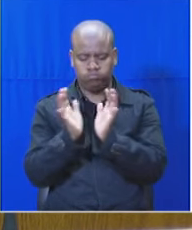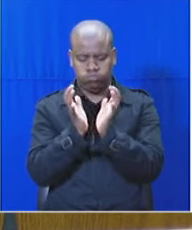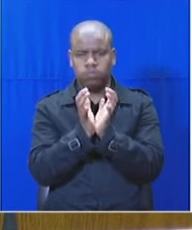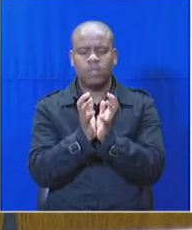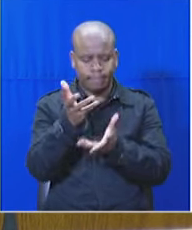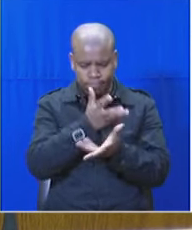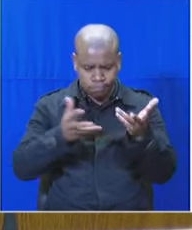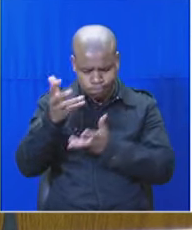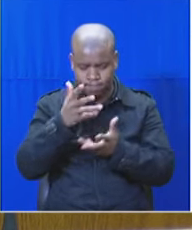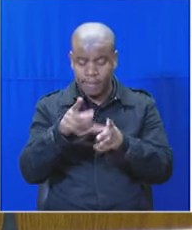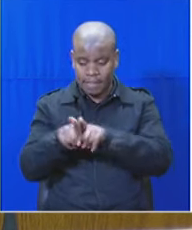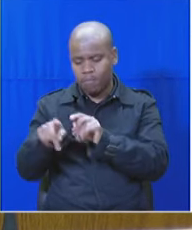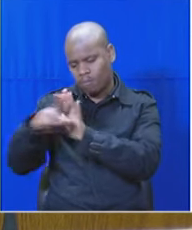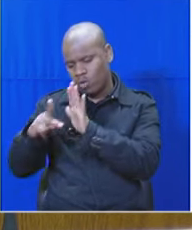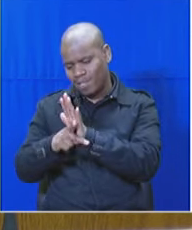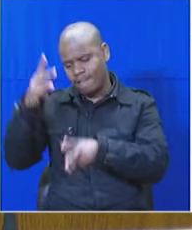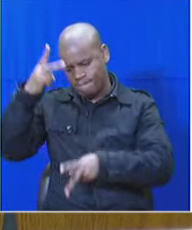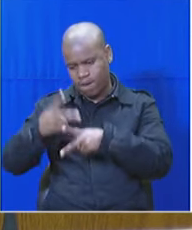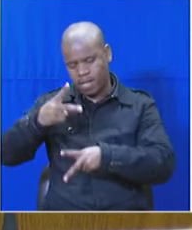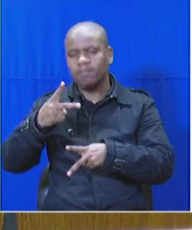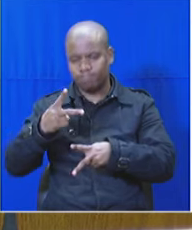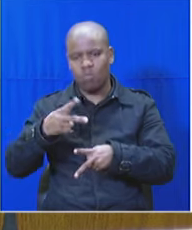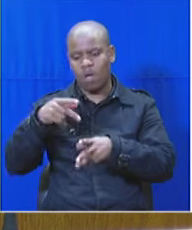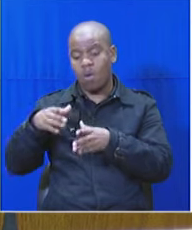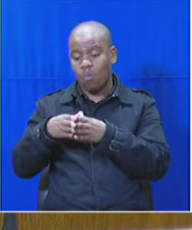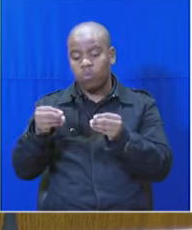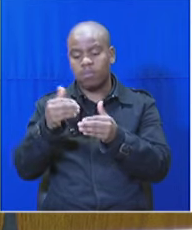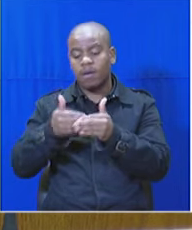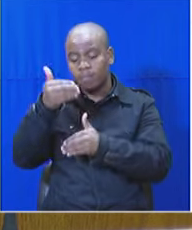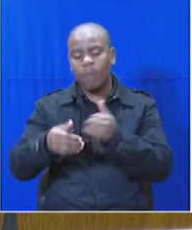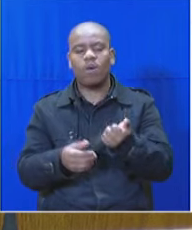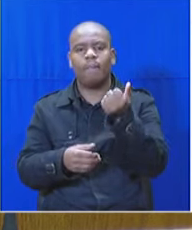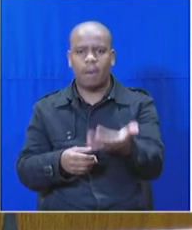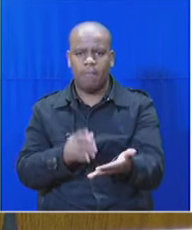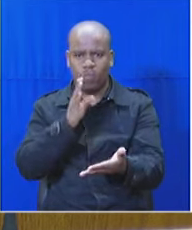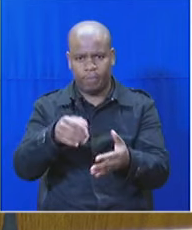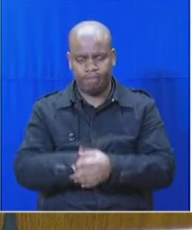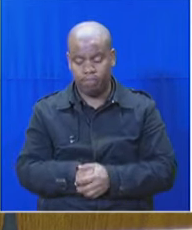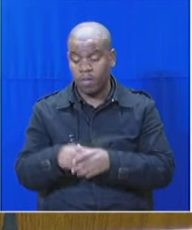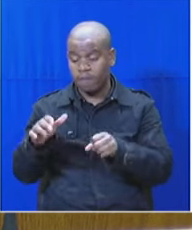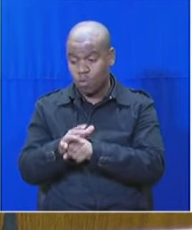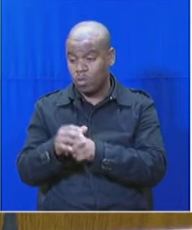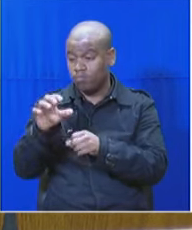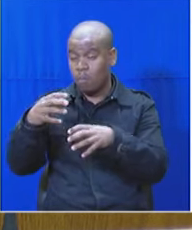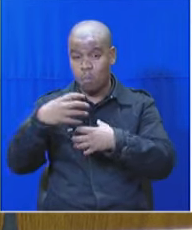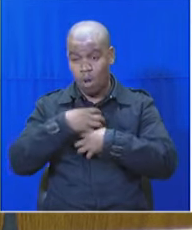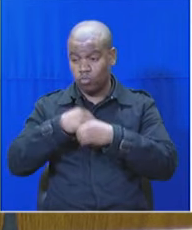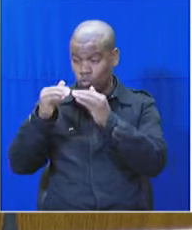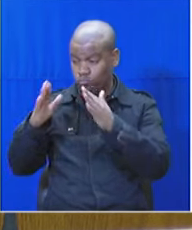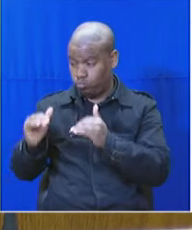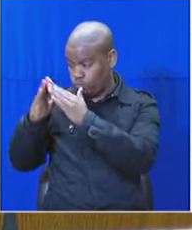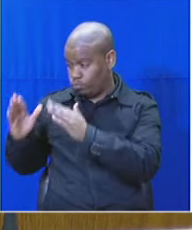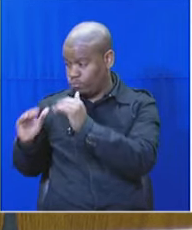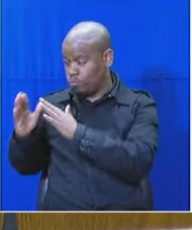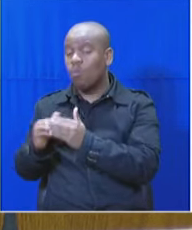policy finalized. Similarly, a policy is being developed to give full title to households which have been given land